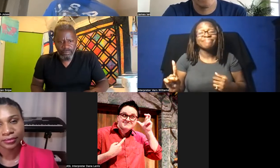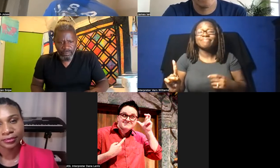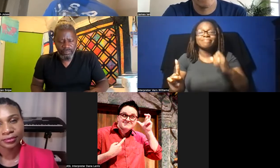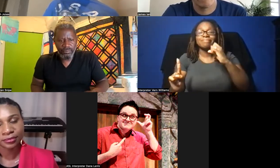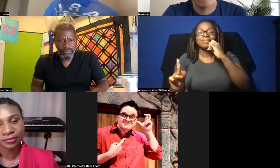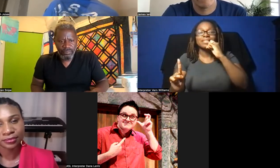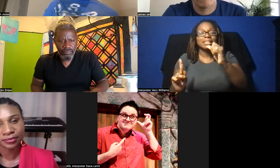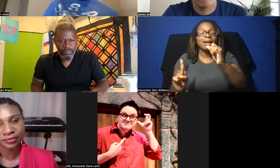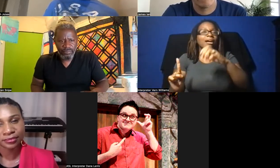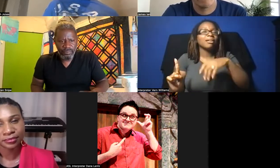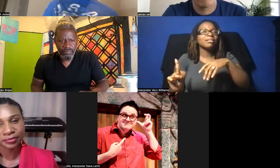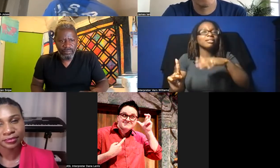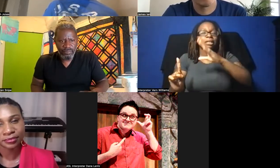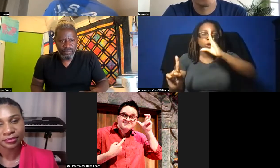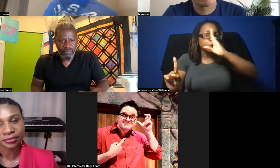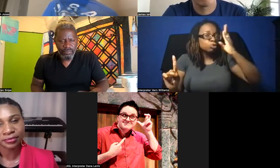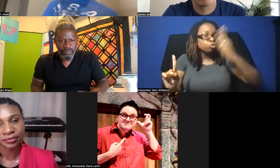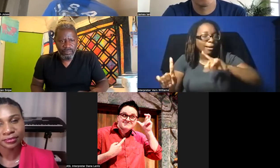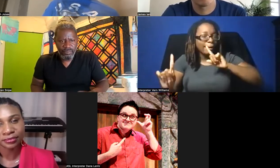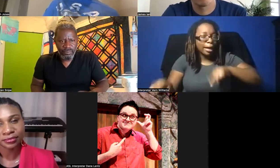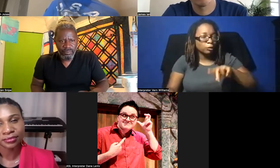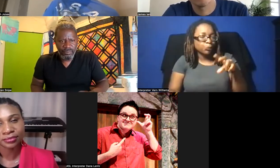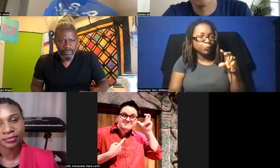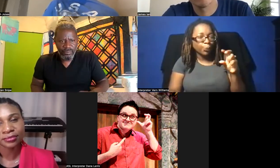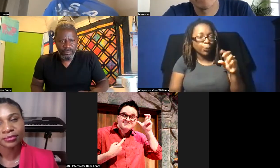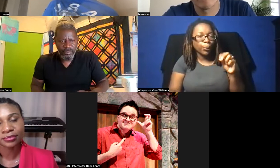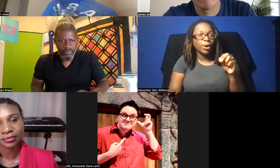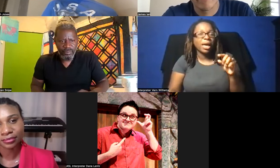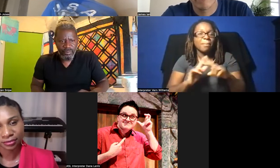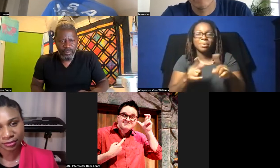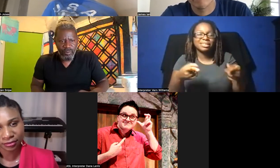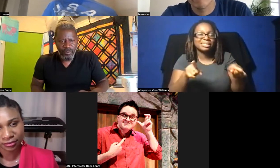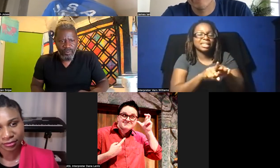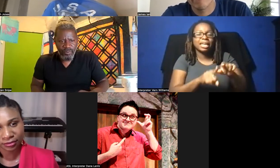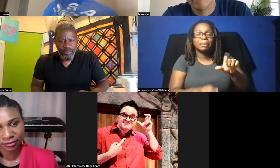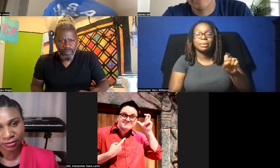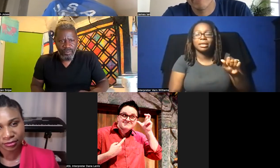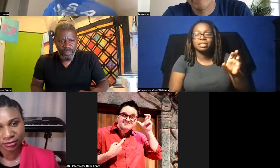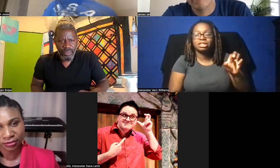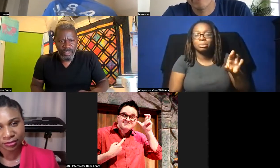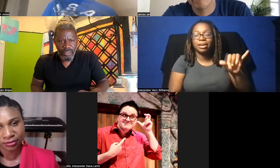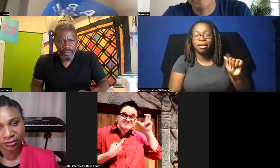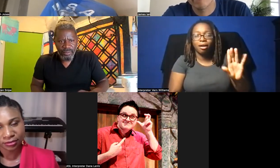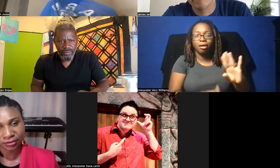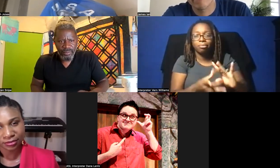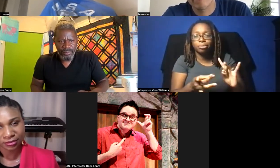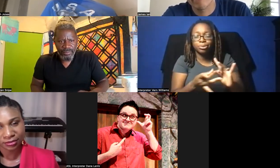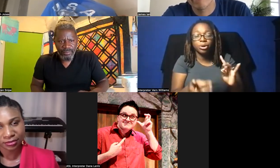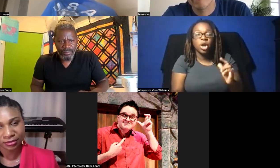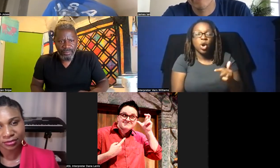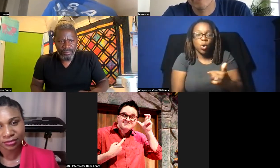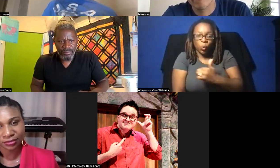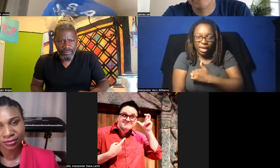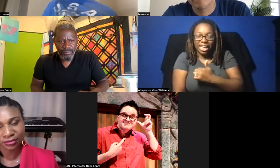a direct answer. It's sort of like Sabeerah said, we are the,